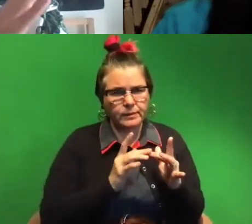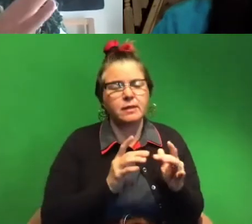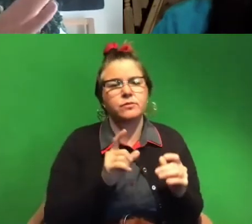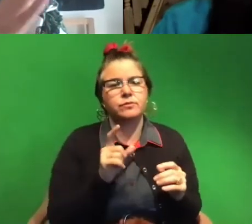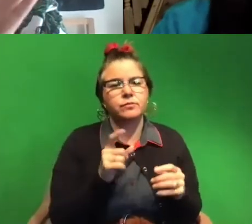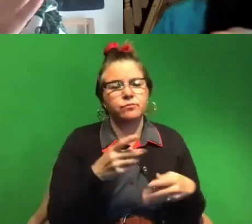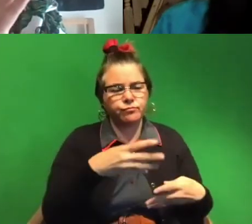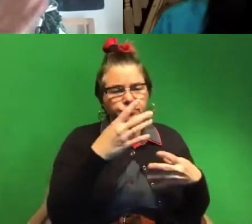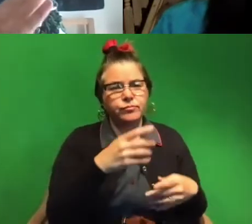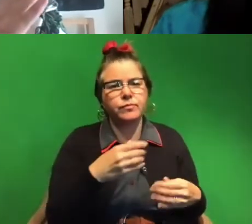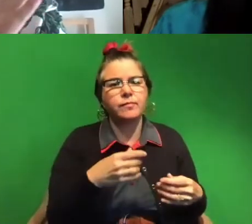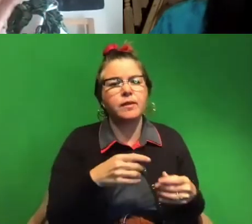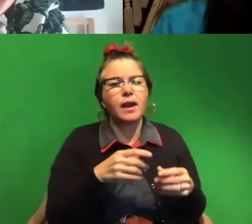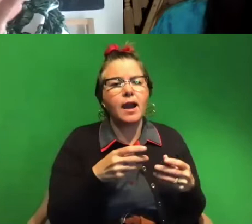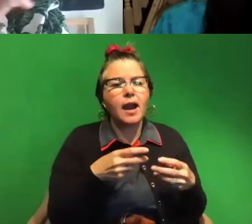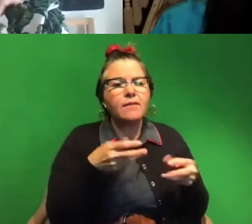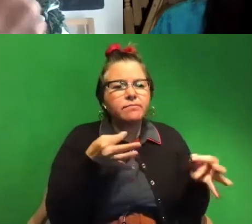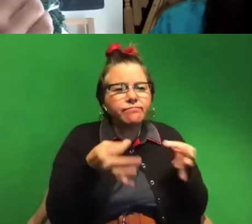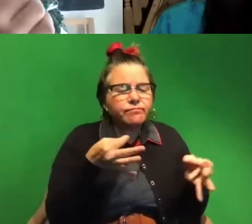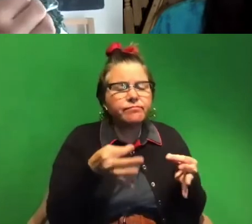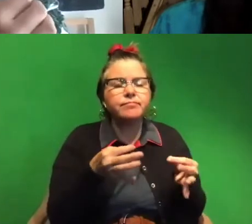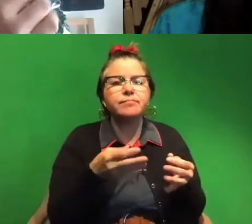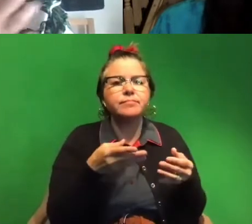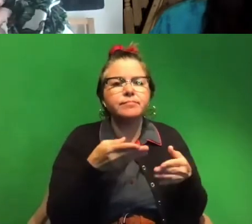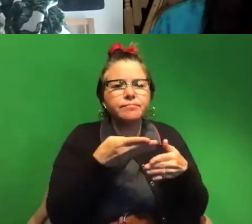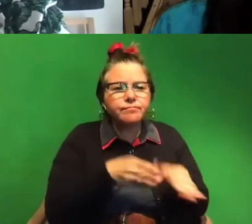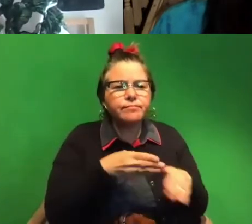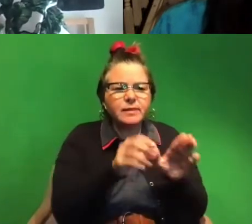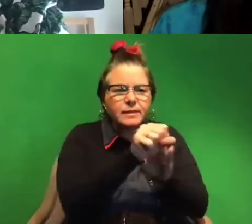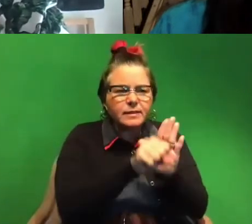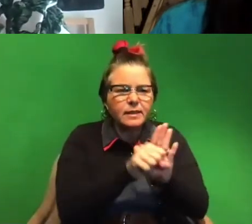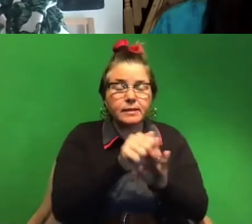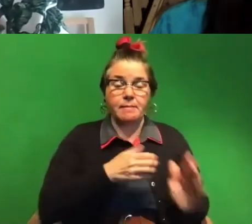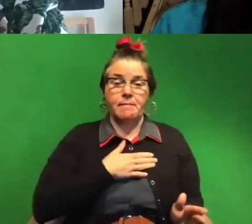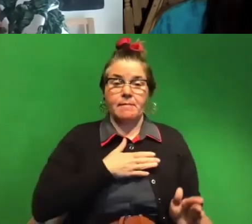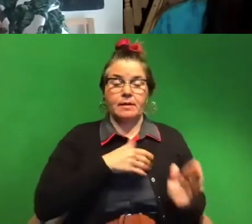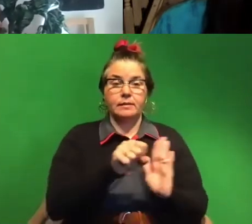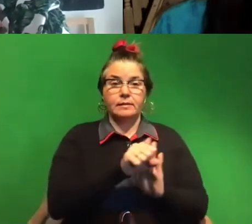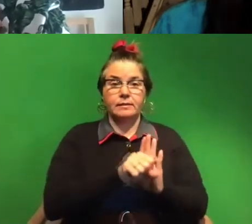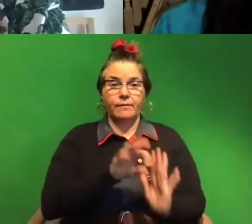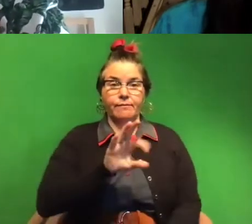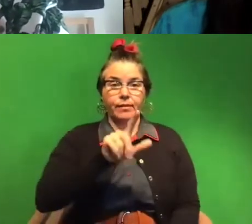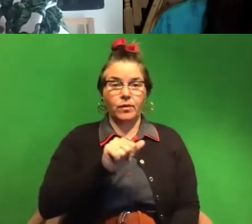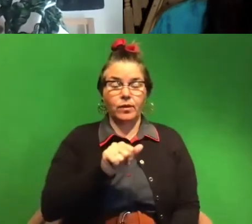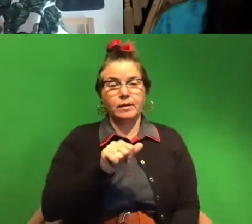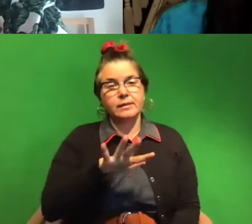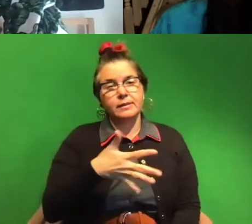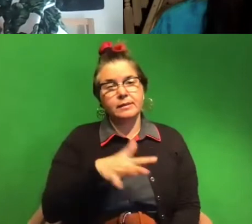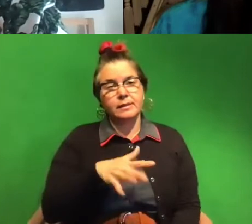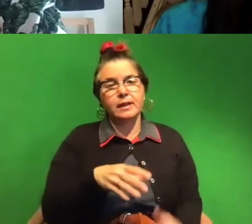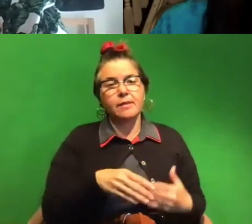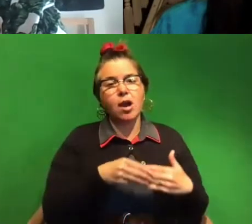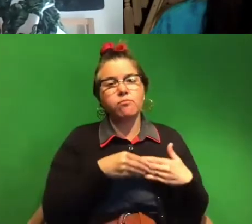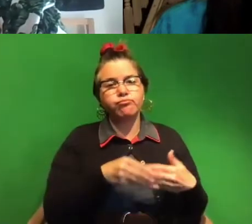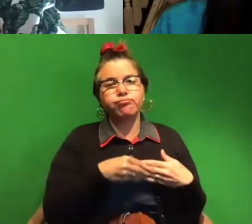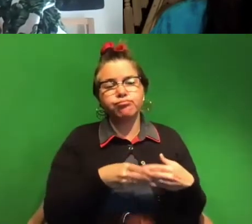they will be able to break it down by state. My state in Florida is a little bit more relaxed